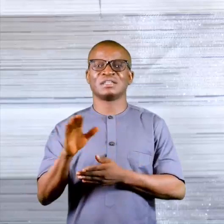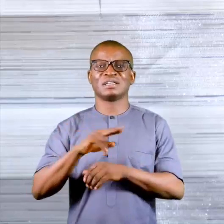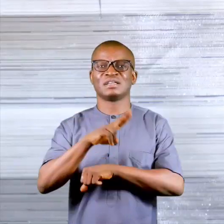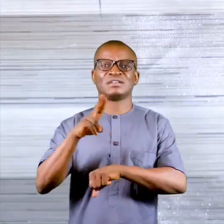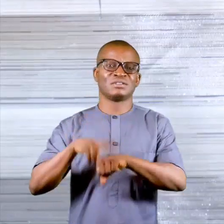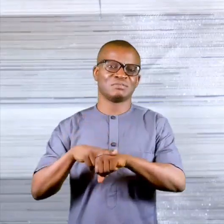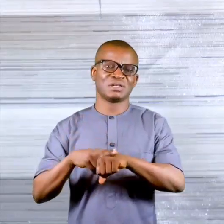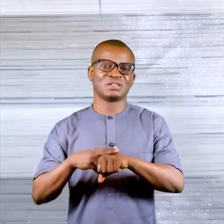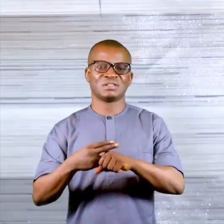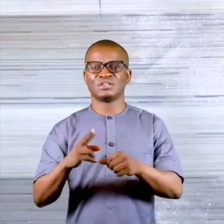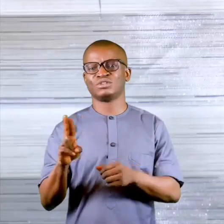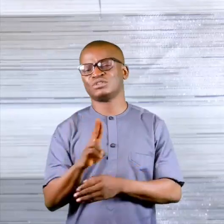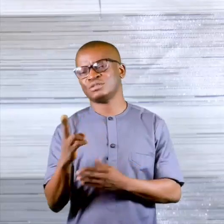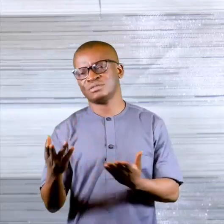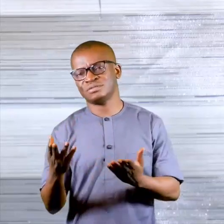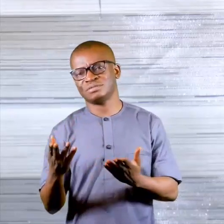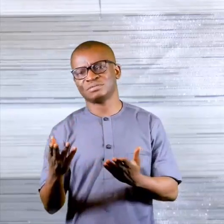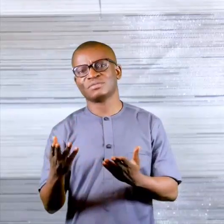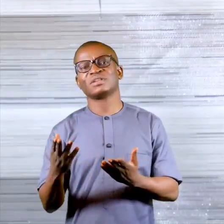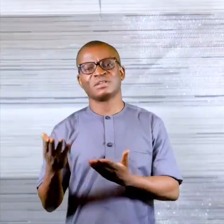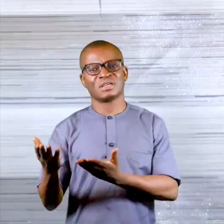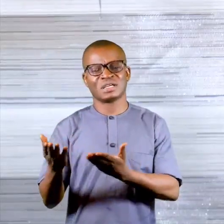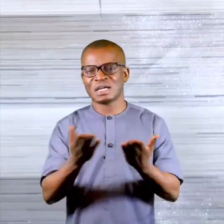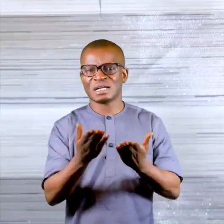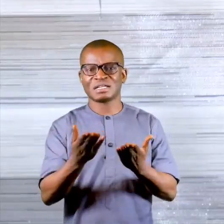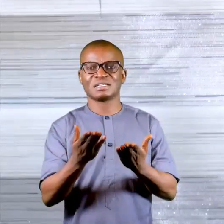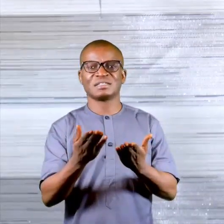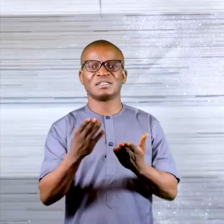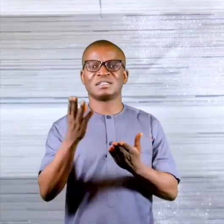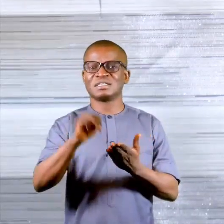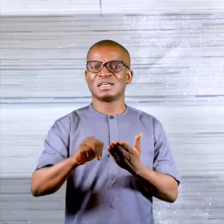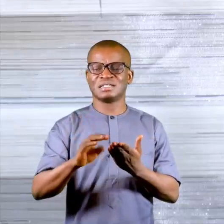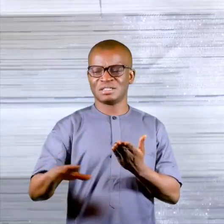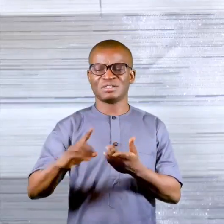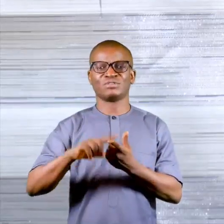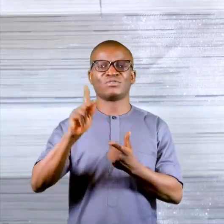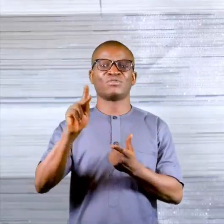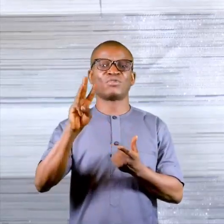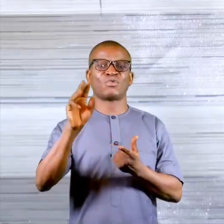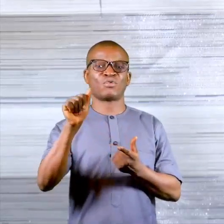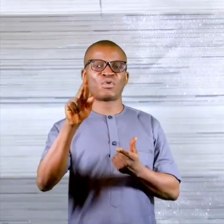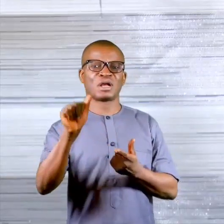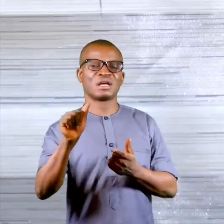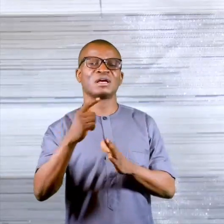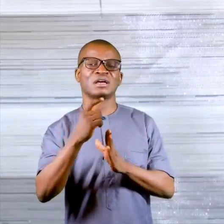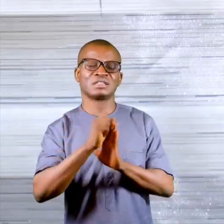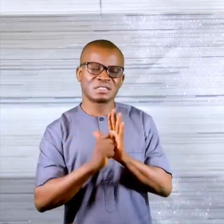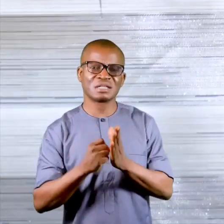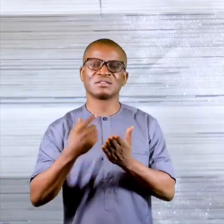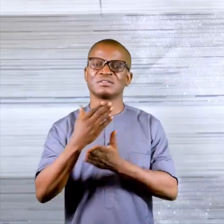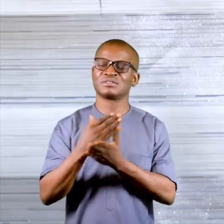use for this frozen food. They were taking them from Kwara State, they were taking them to